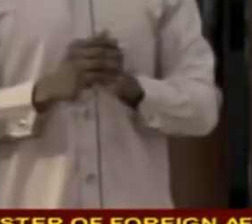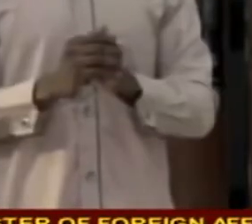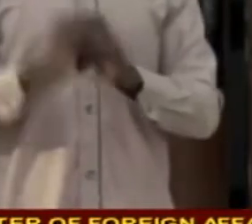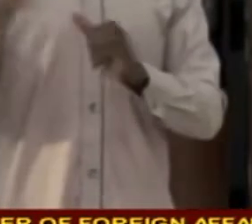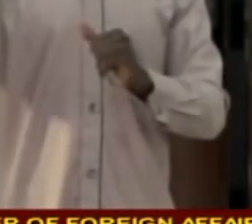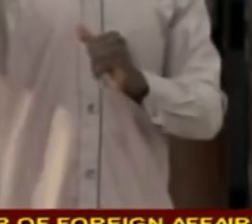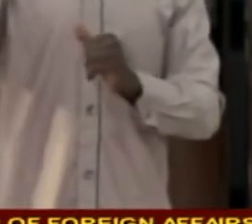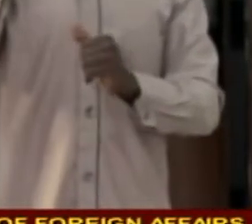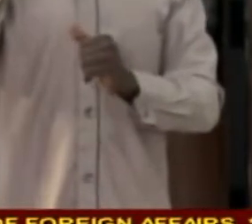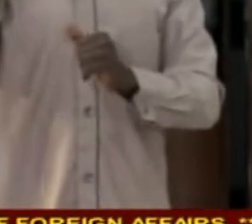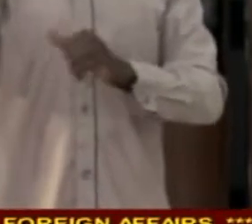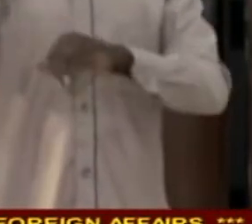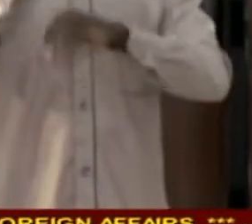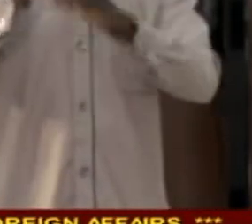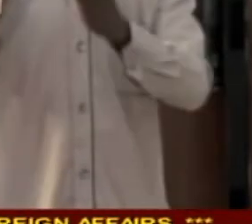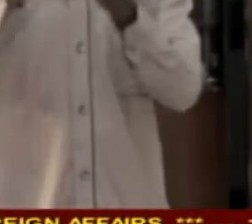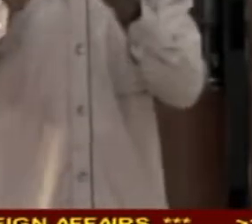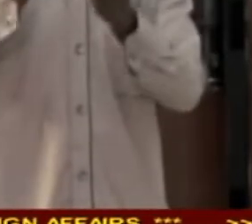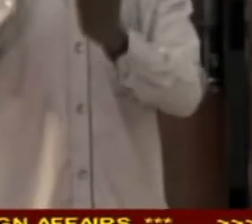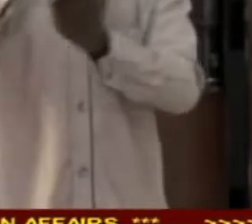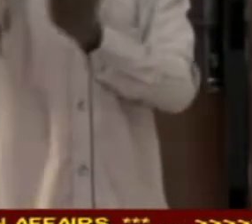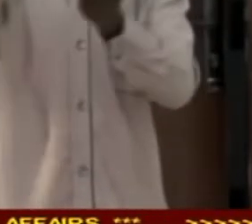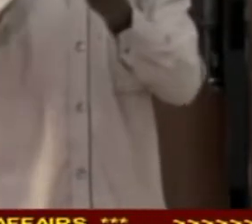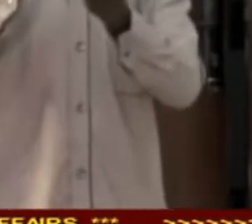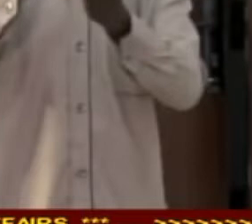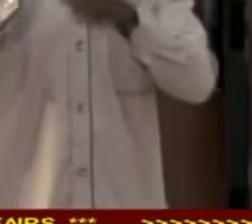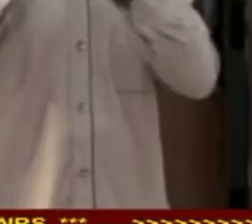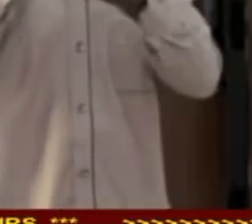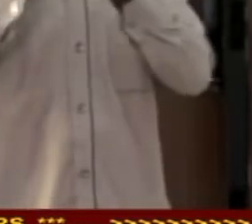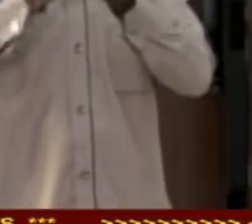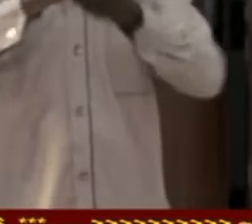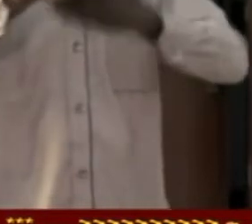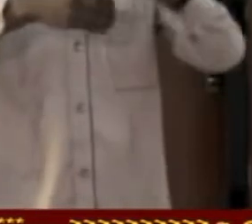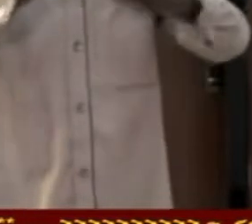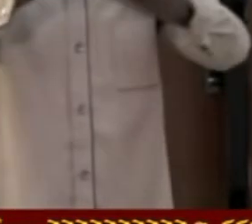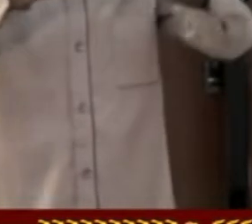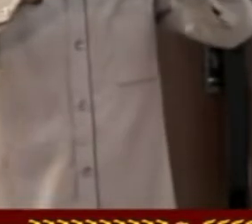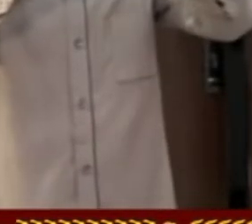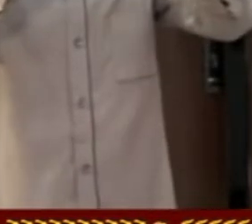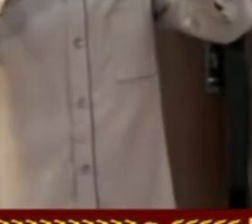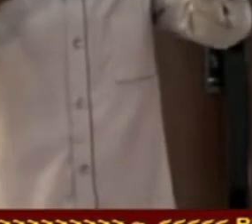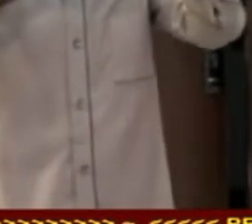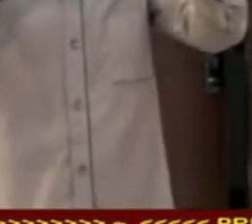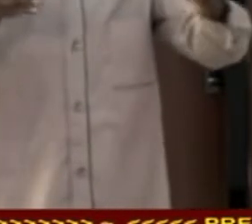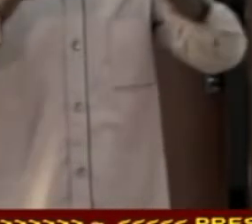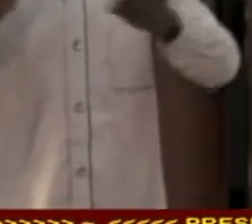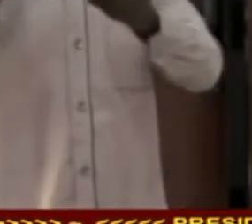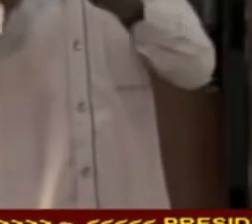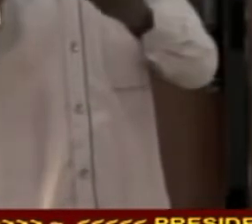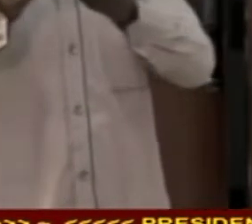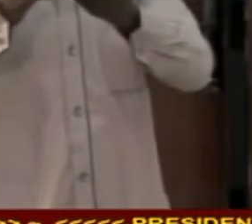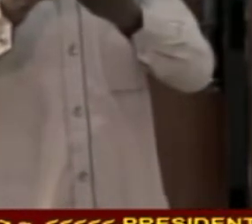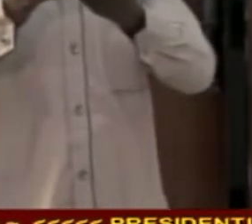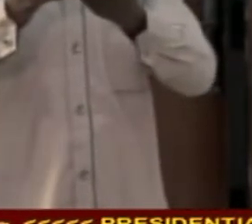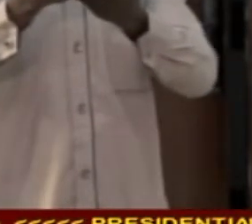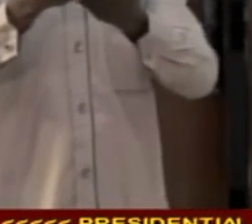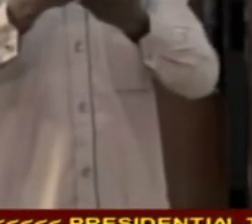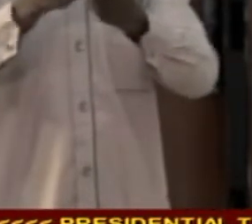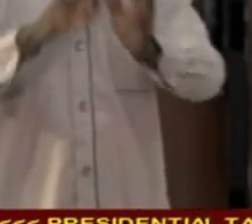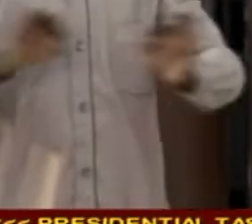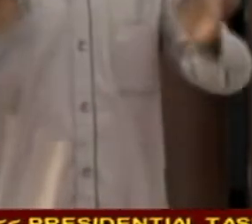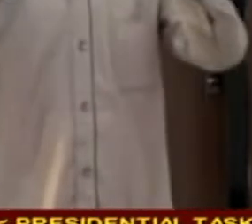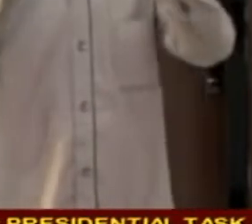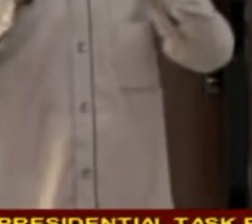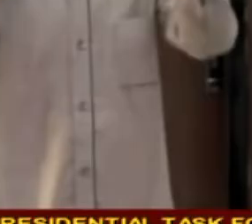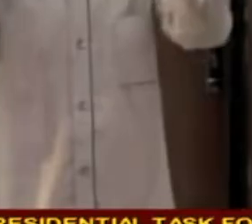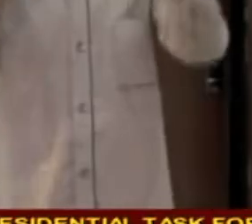Government, on account of this, ensures that the gradual reopening of the economy also serves as a strategy